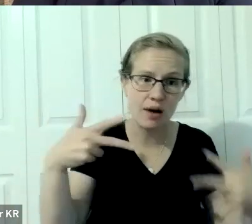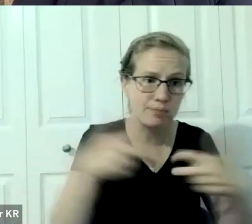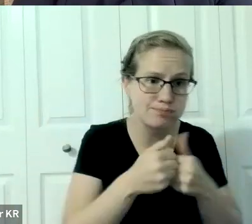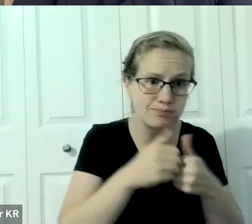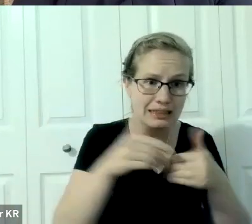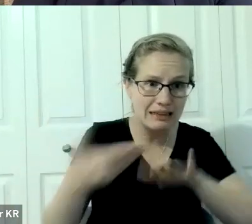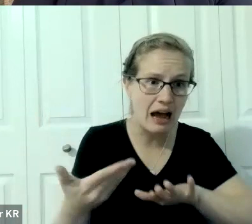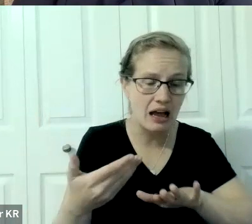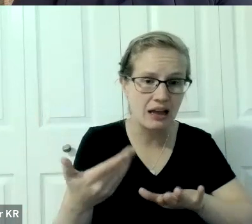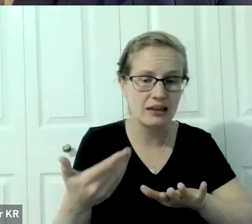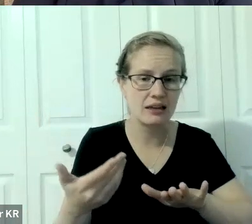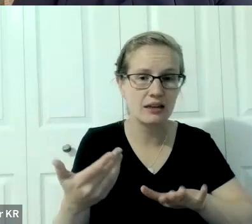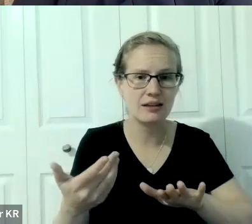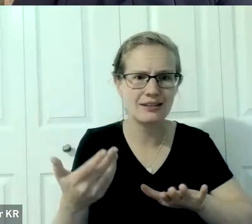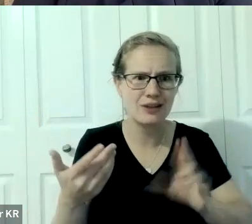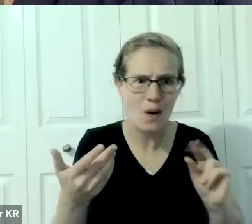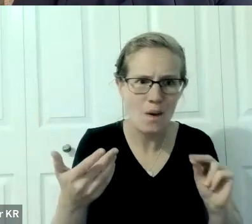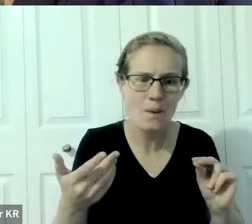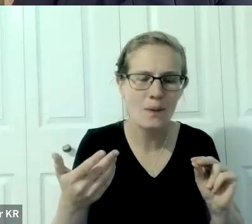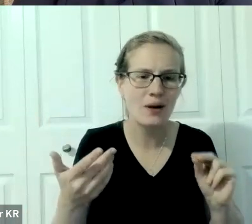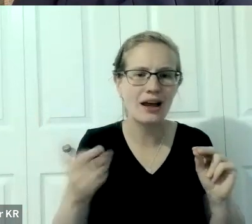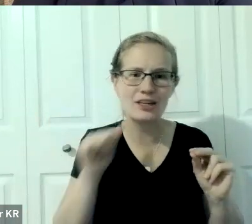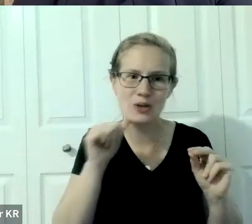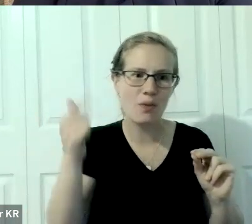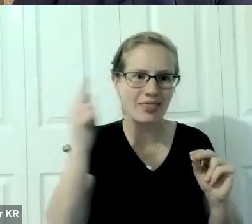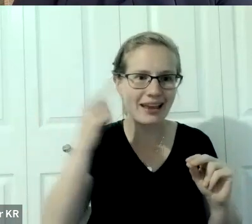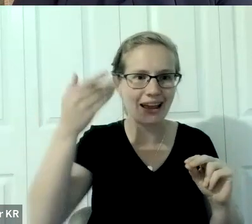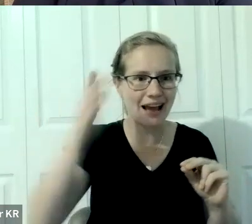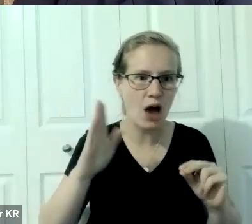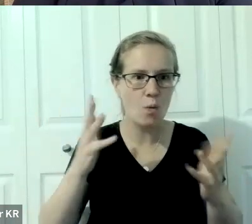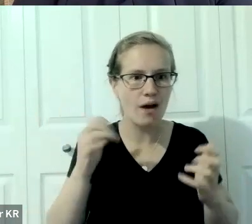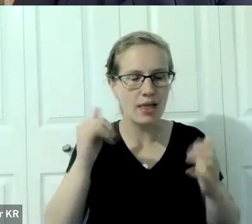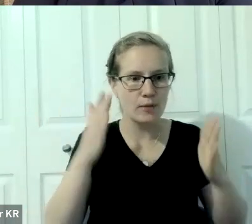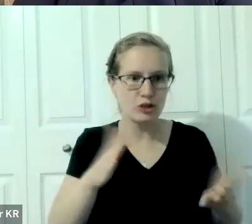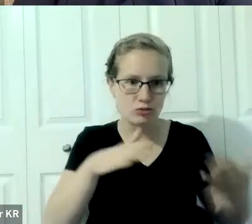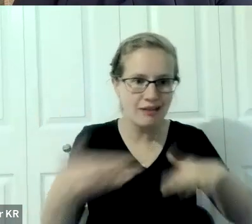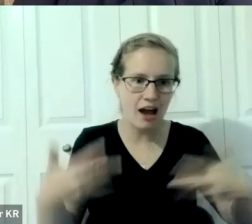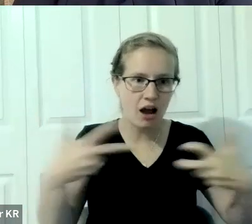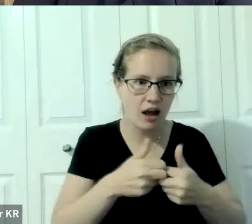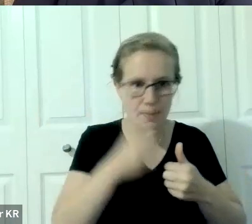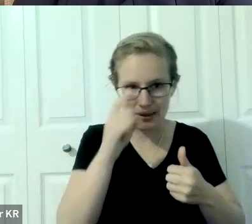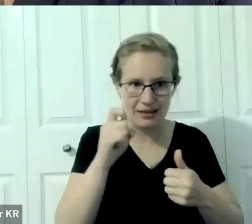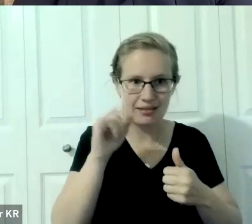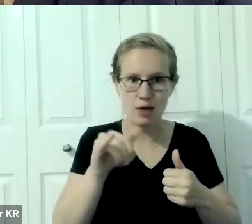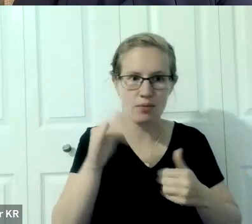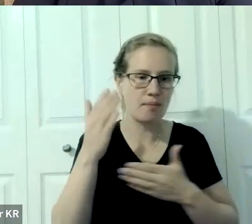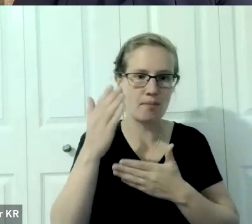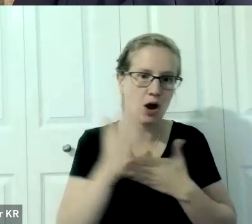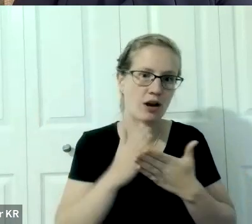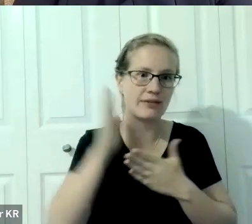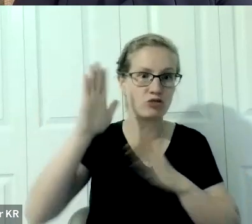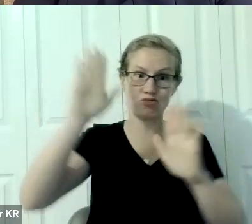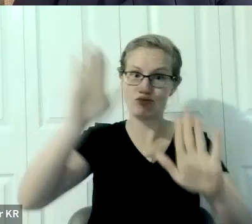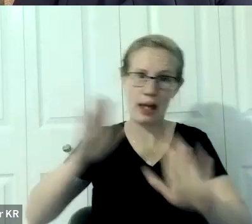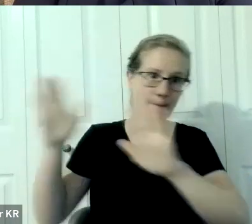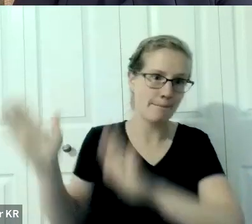accident, you know, no, I don't think God had them die in a car accident because that was part of some grand plan